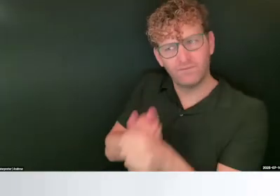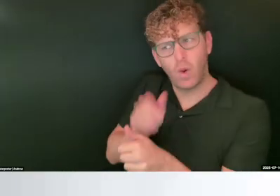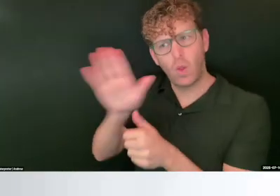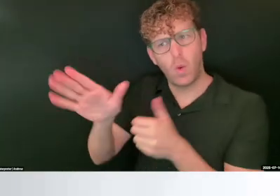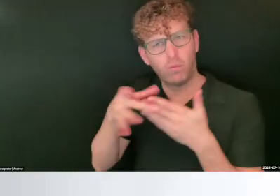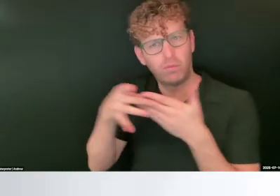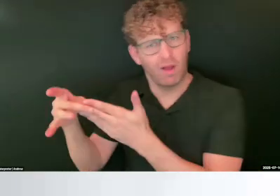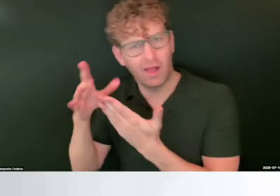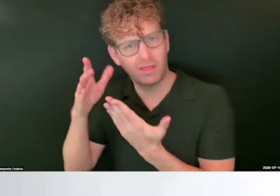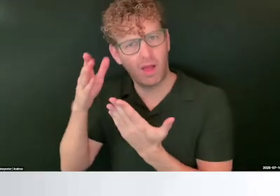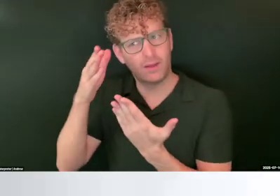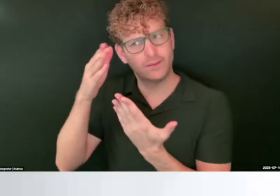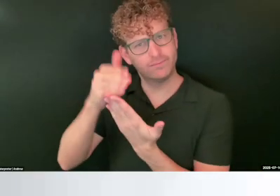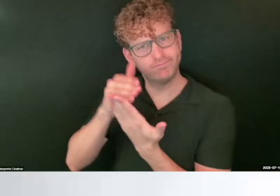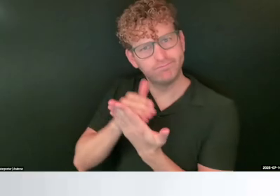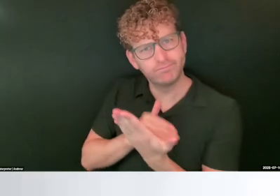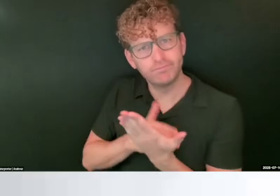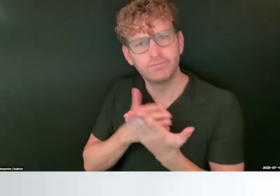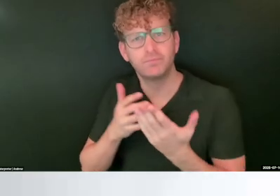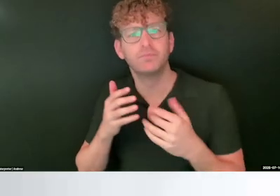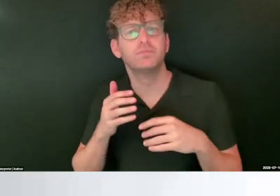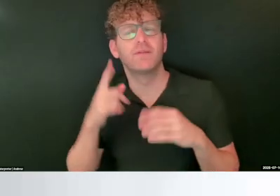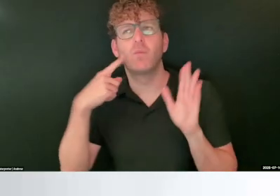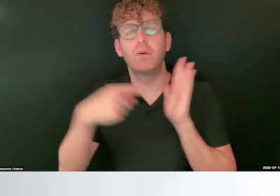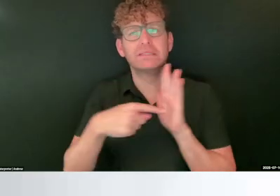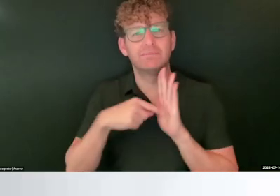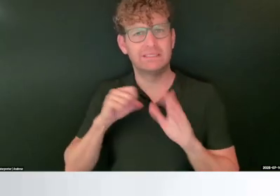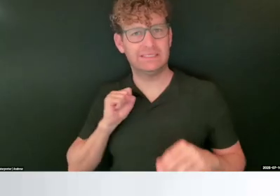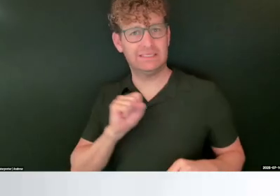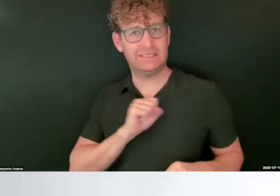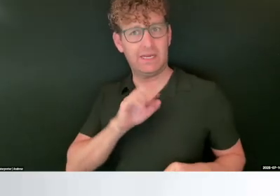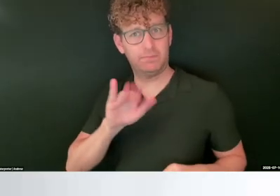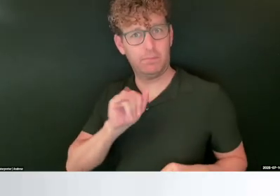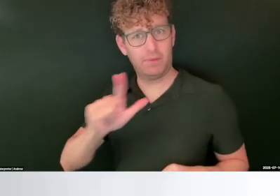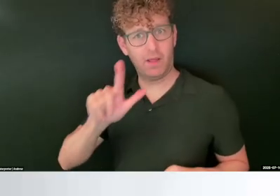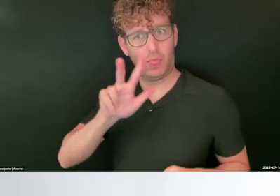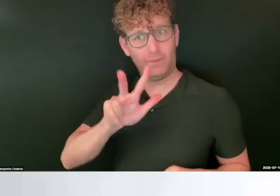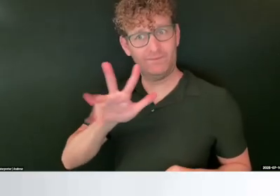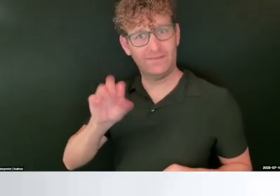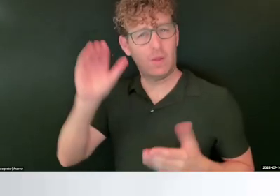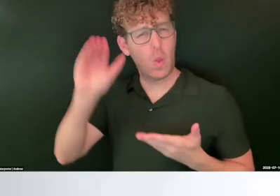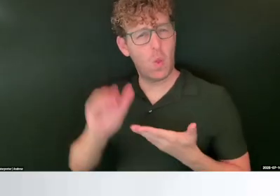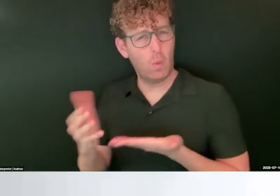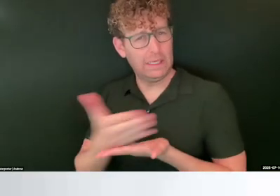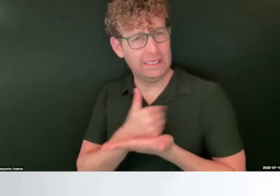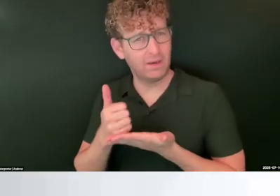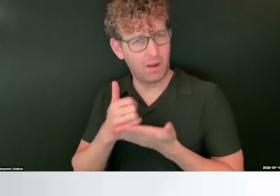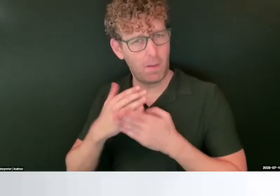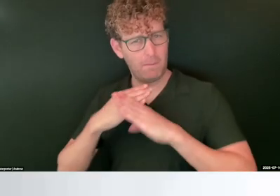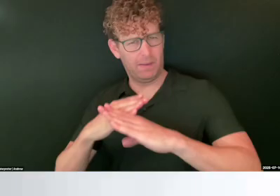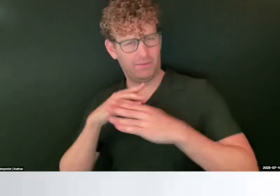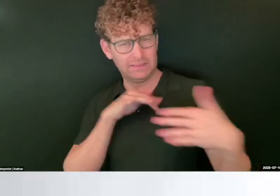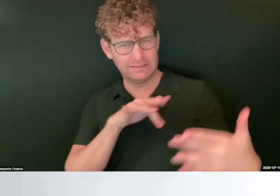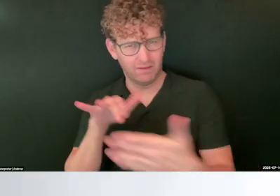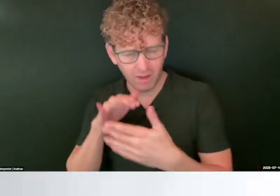other documents, such as the Senate Bill 350 Low-Income Barriers Study, the Mobile Source Strategy, and the Senate Bill